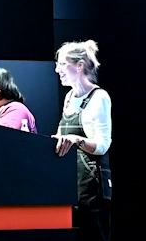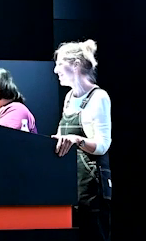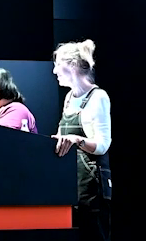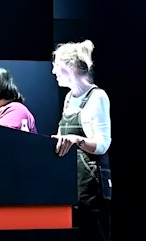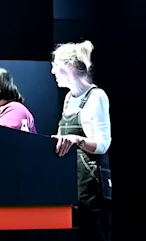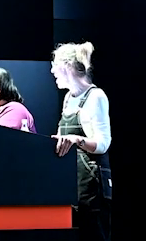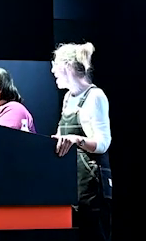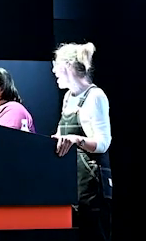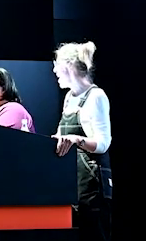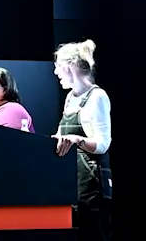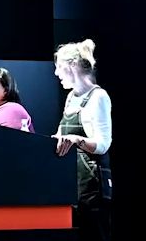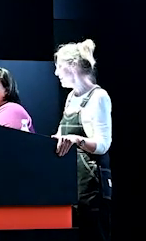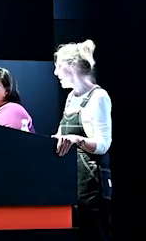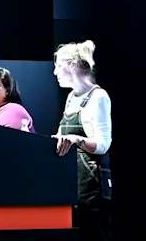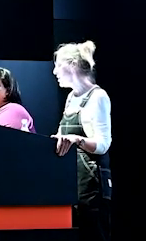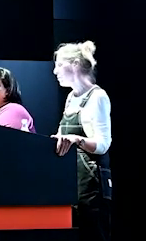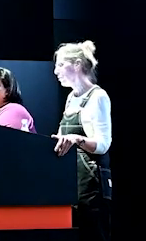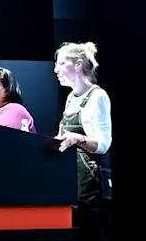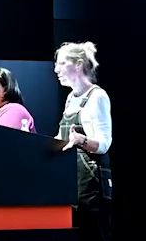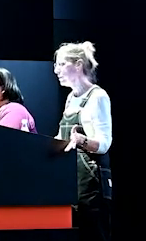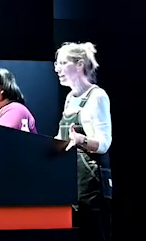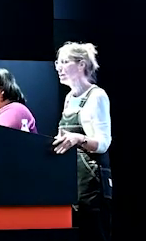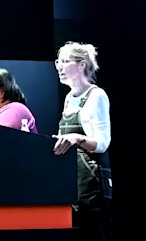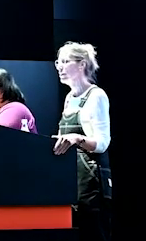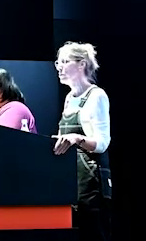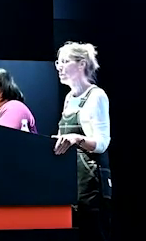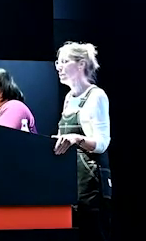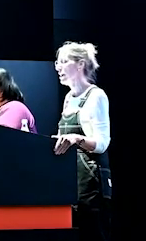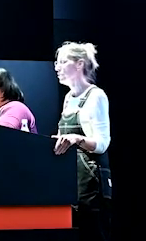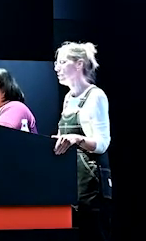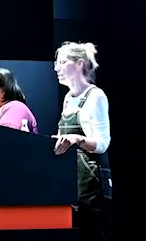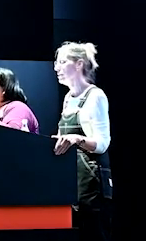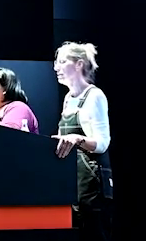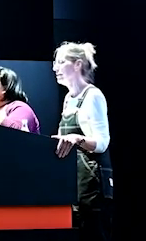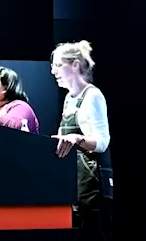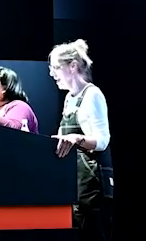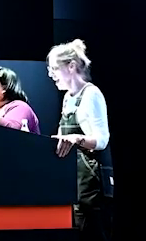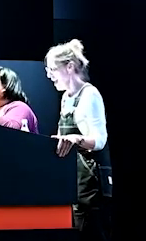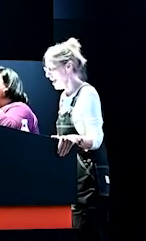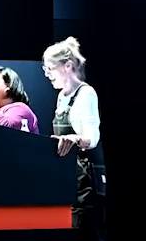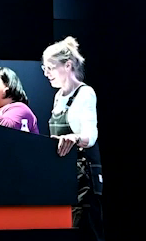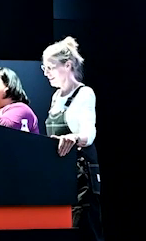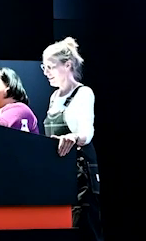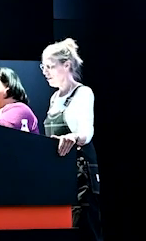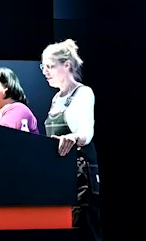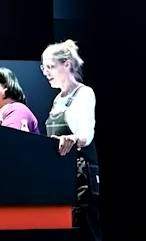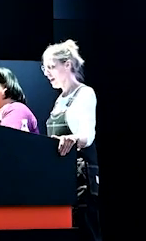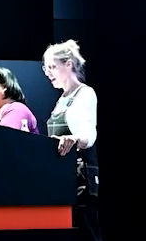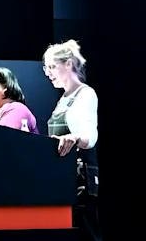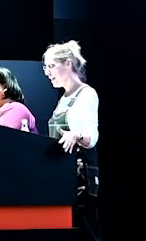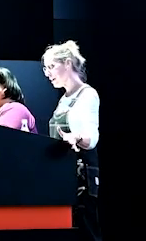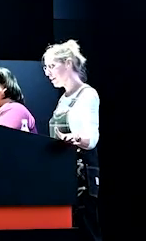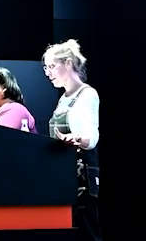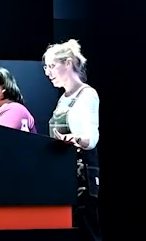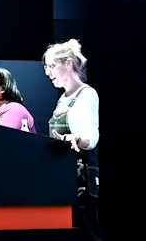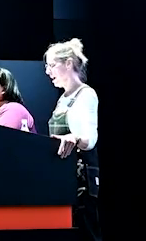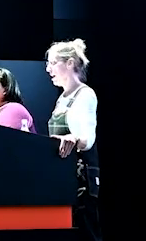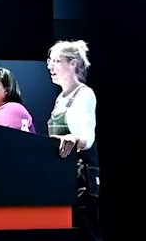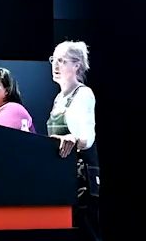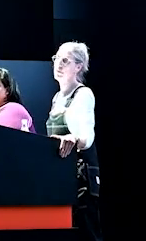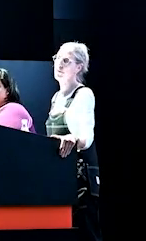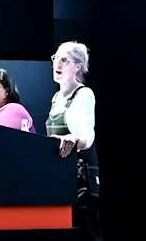of Technology and came here for what was then called communication arts. And